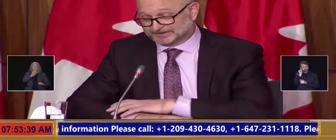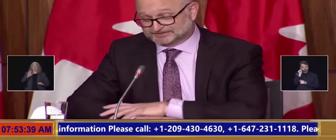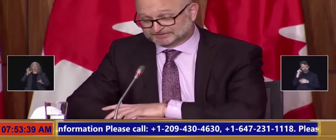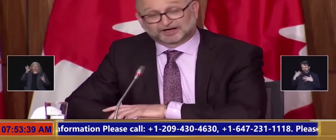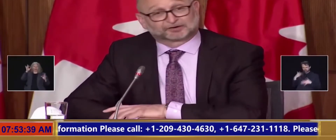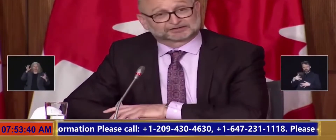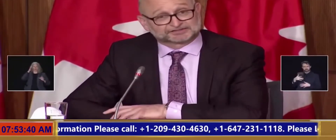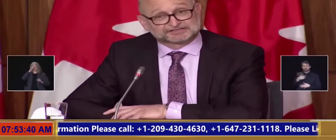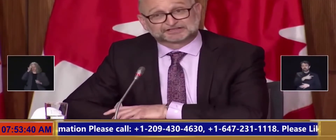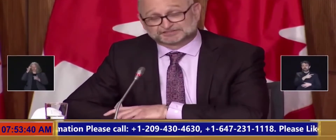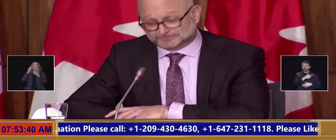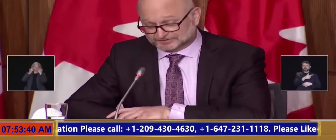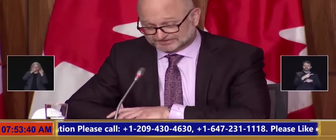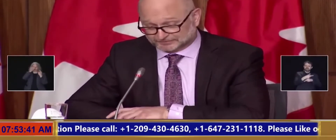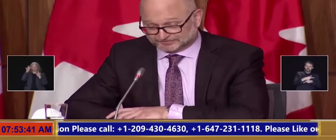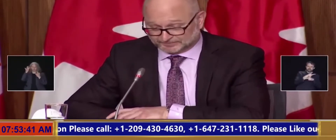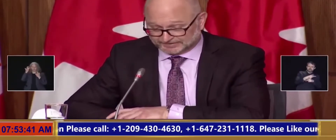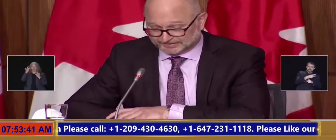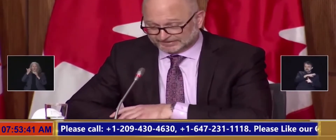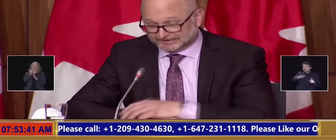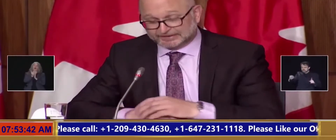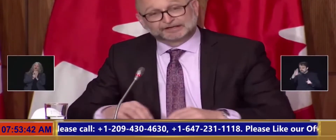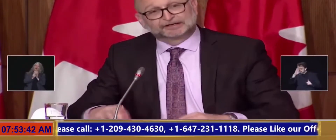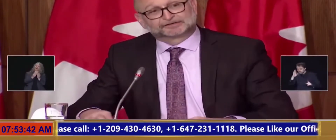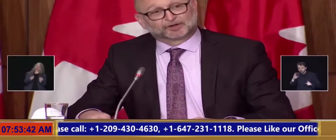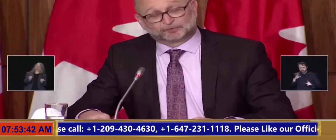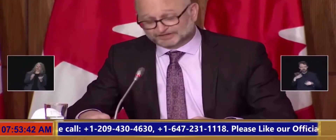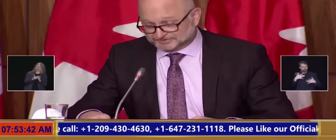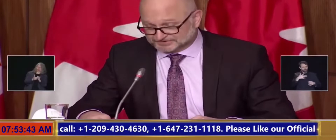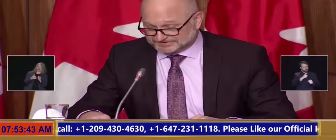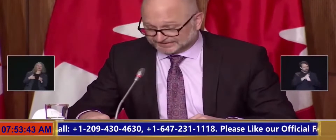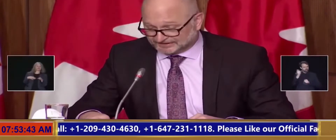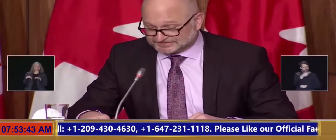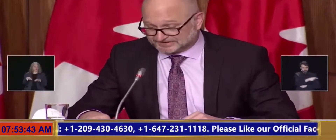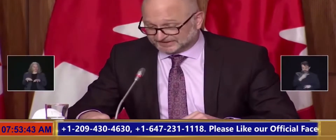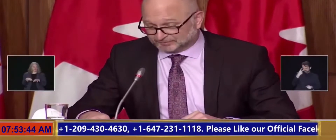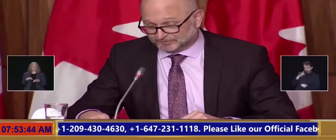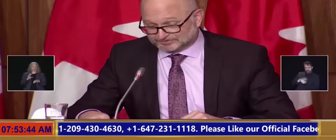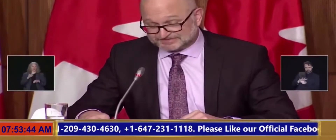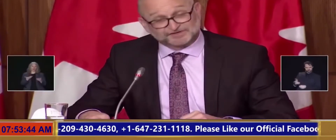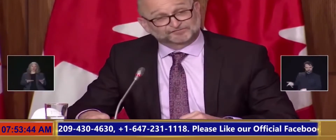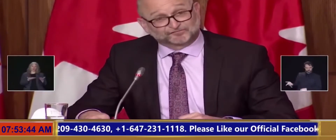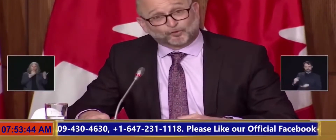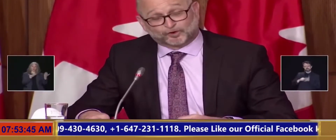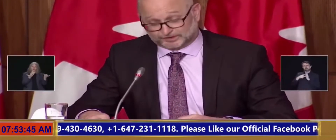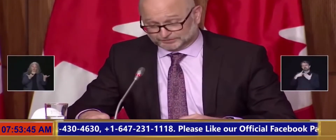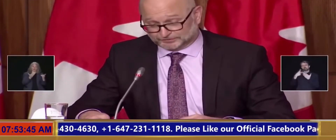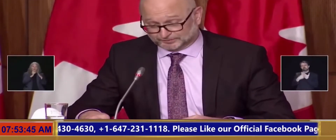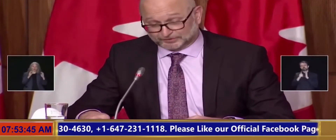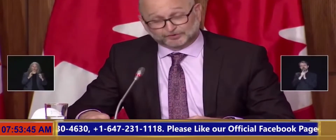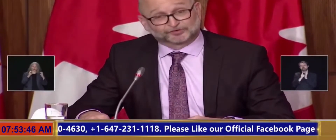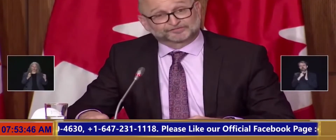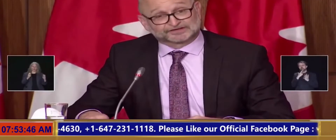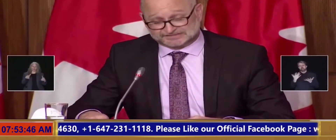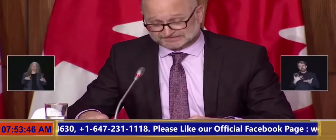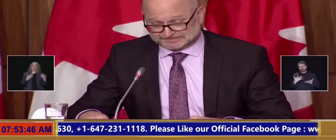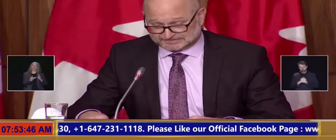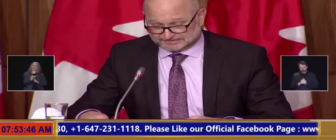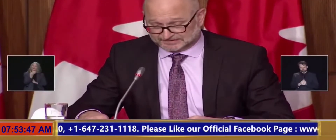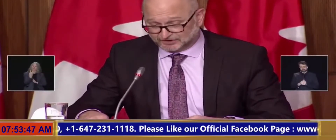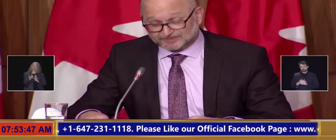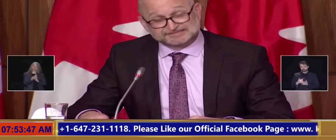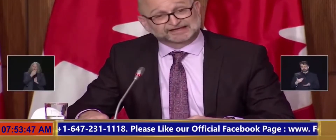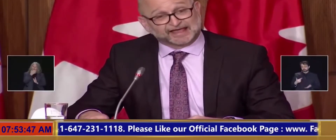moment to explain to you how our legislation will deal with them. The bill we introduced in the House today proposes 4 new criminal code